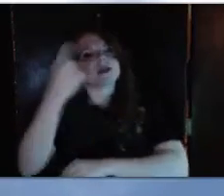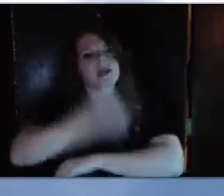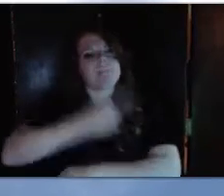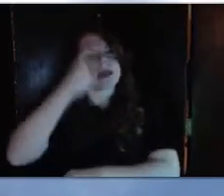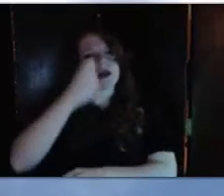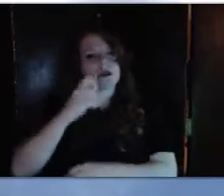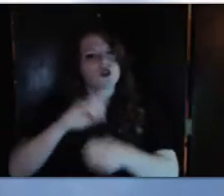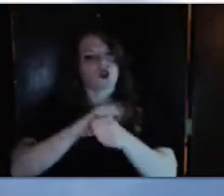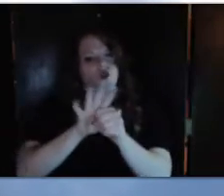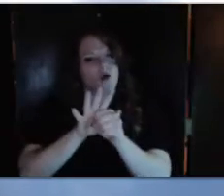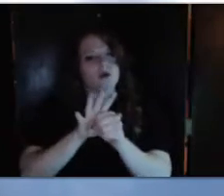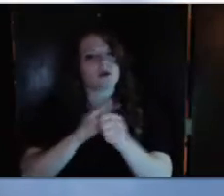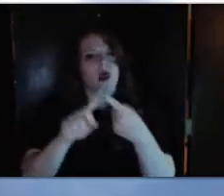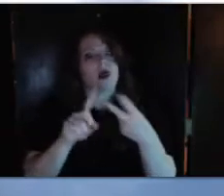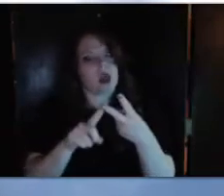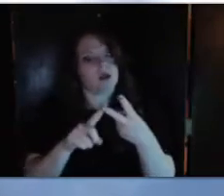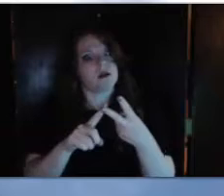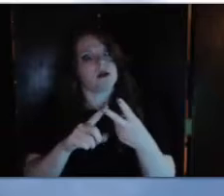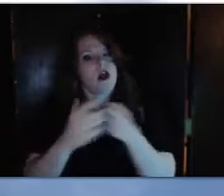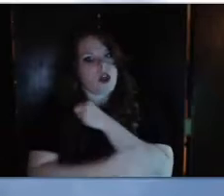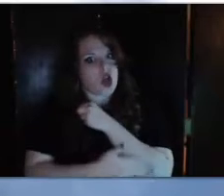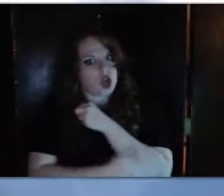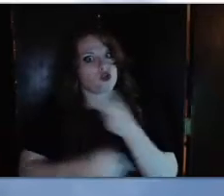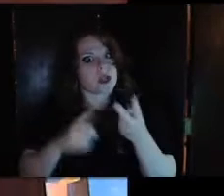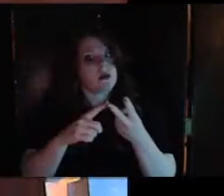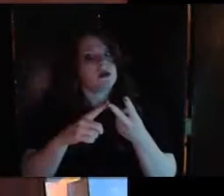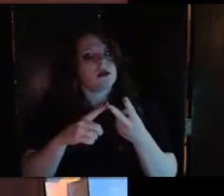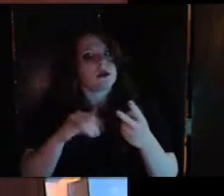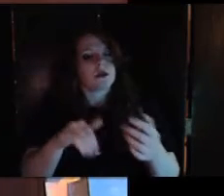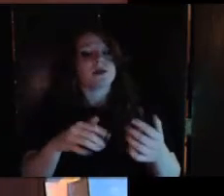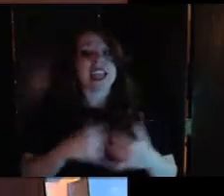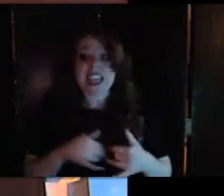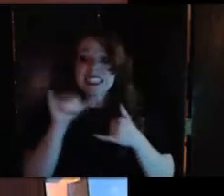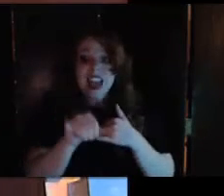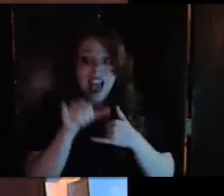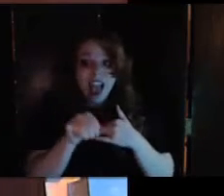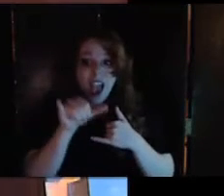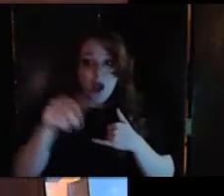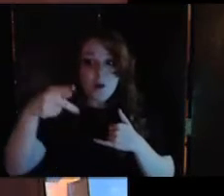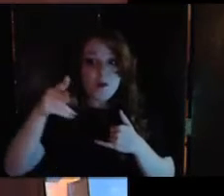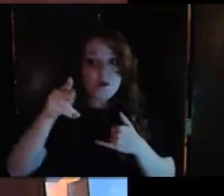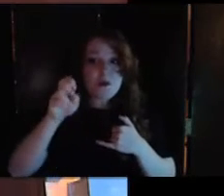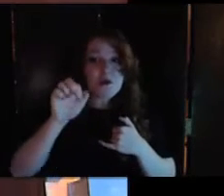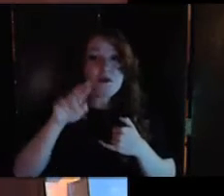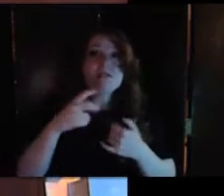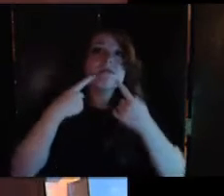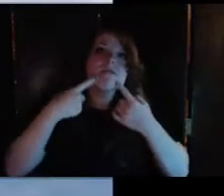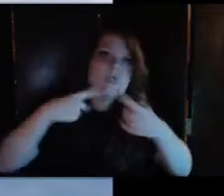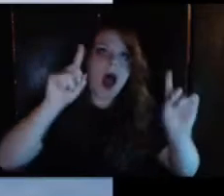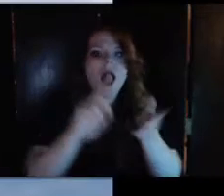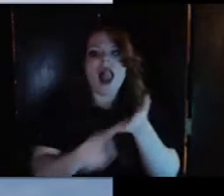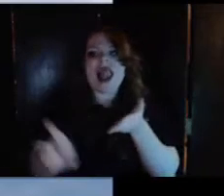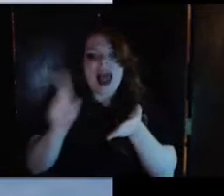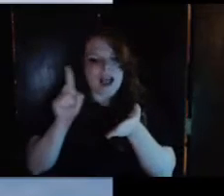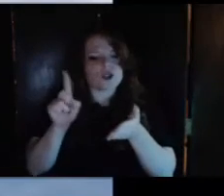country implemented strict travel restrictions, and Jesse was stuck. He stayed in Peru, and finally, just last week, the